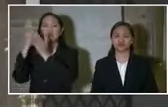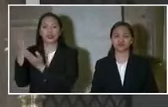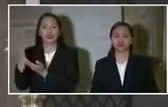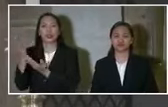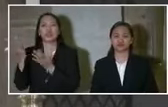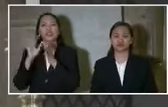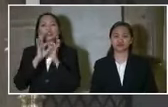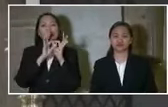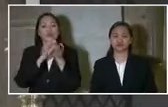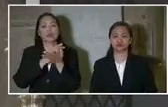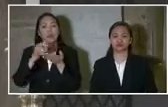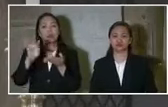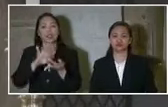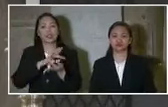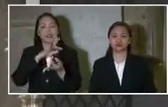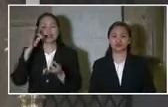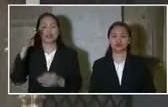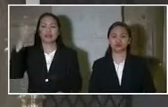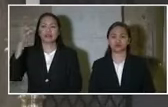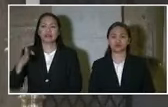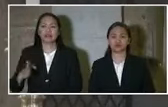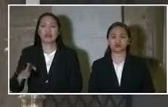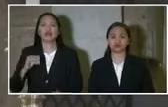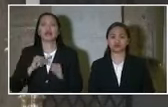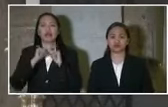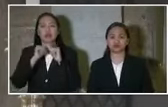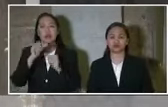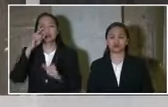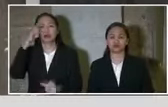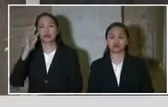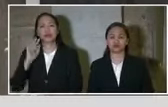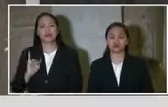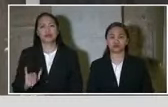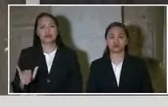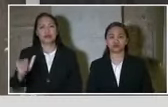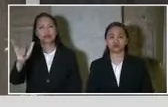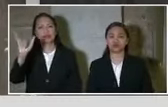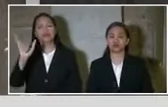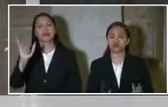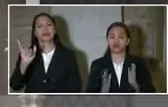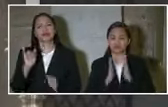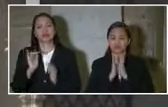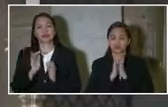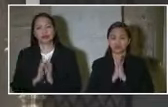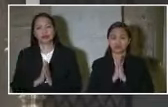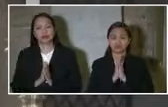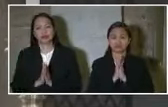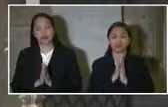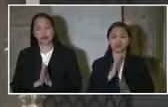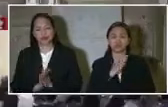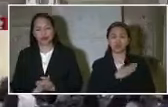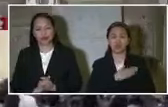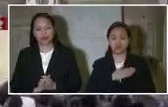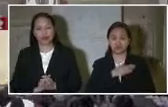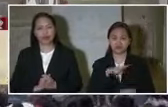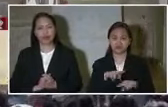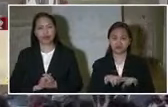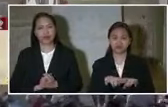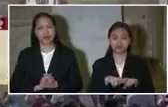Holy Spirit, God, forever and ever. Amen. Please all be seated.